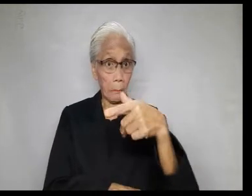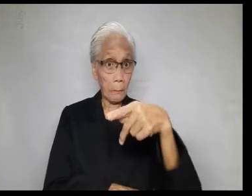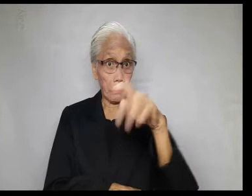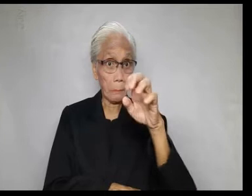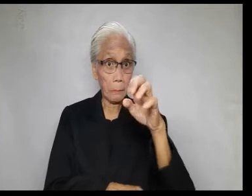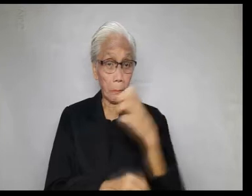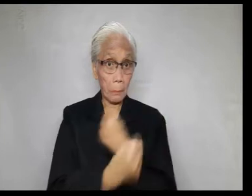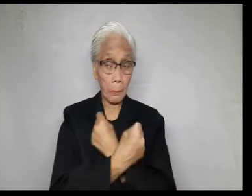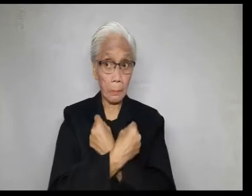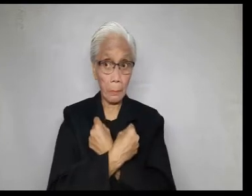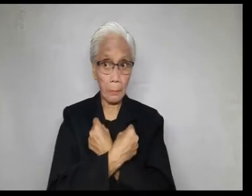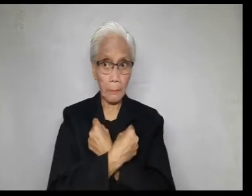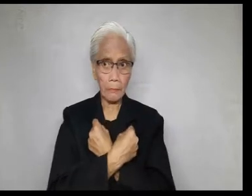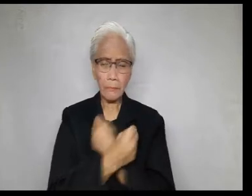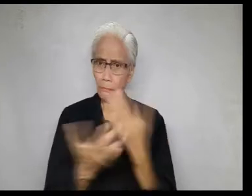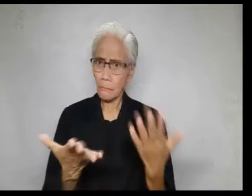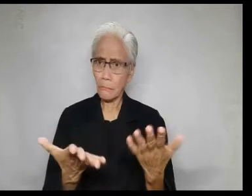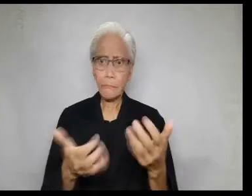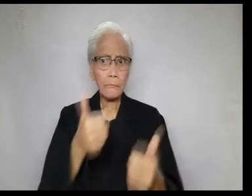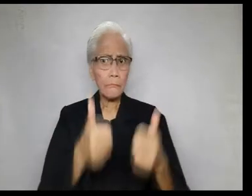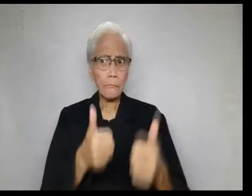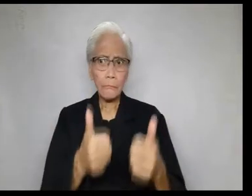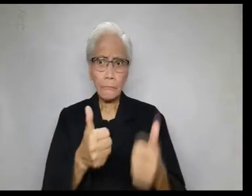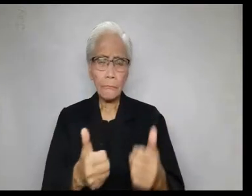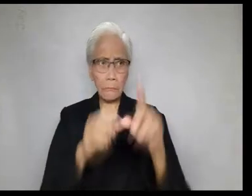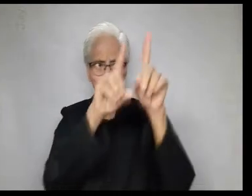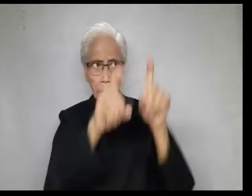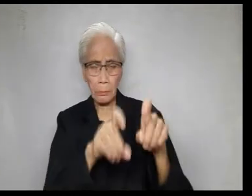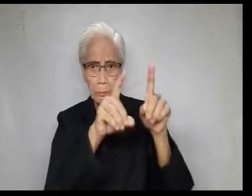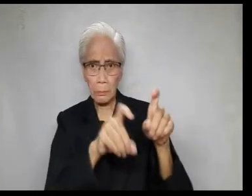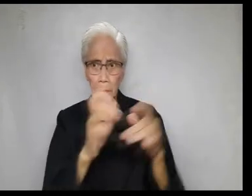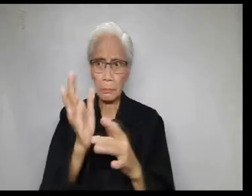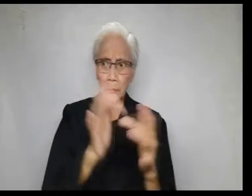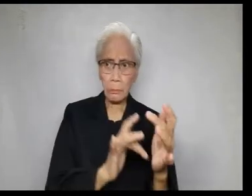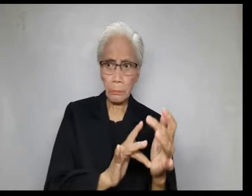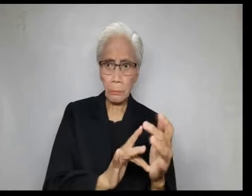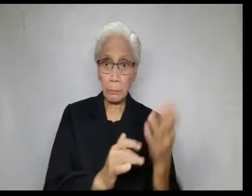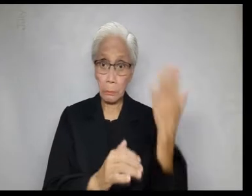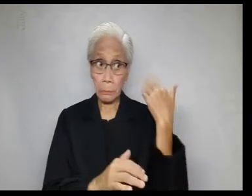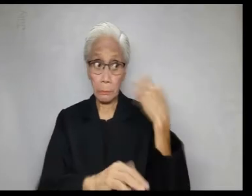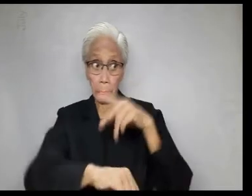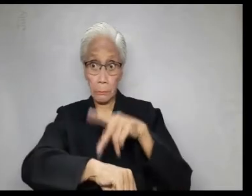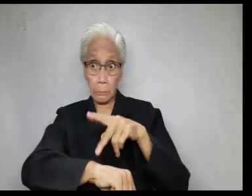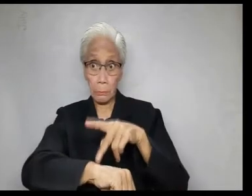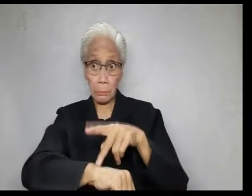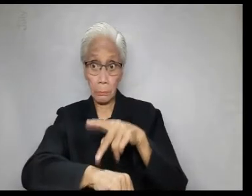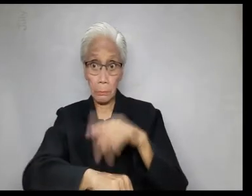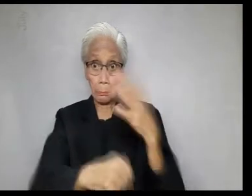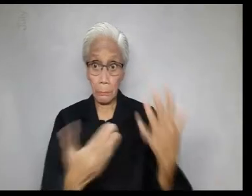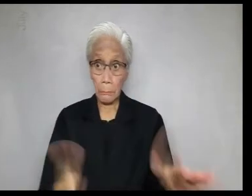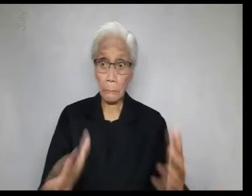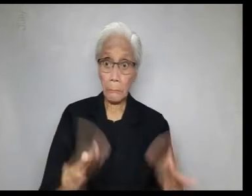three questions posed by Jesus to Peter during a post-resurrection breakfast meeting